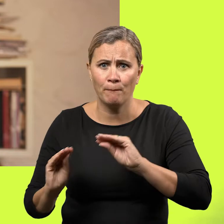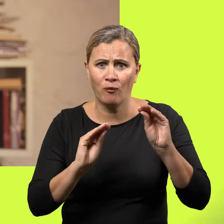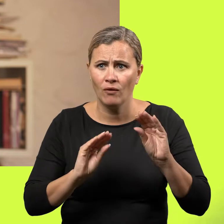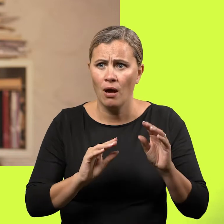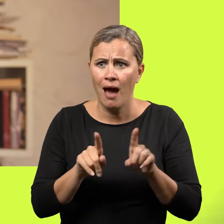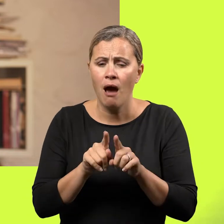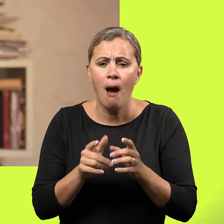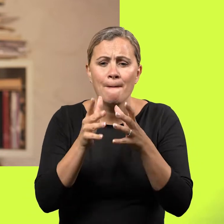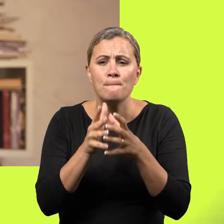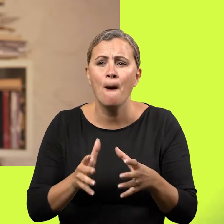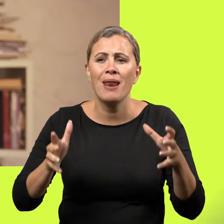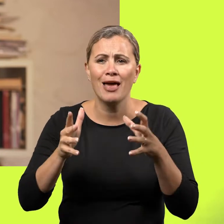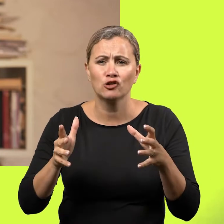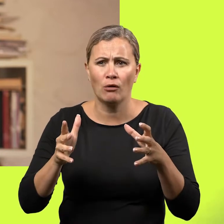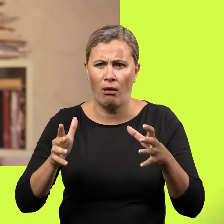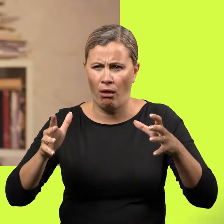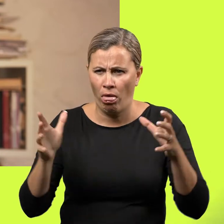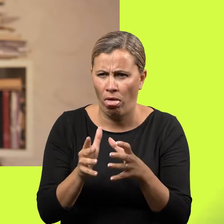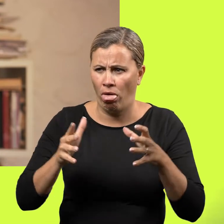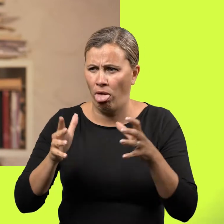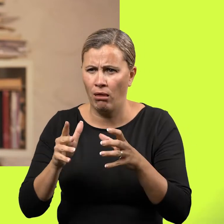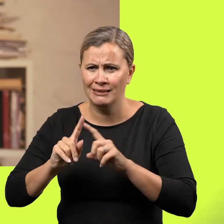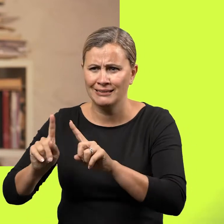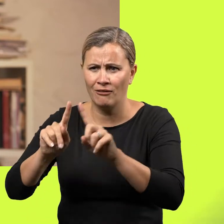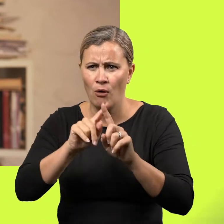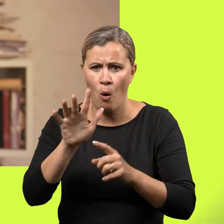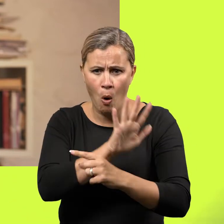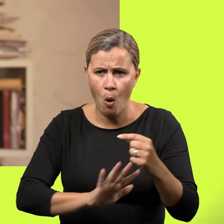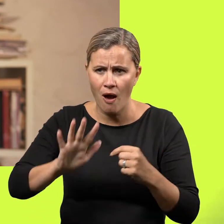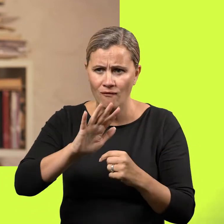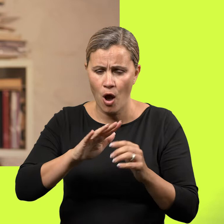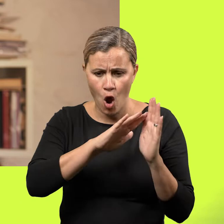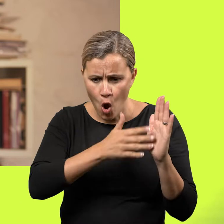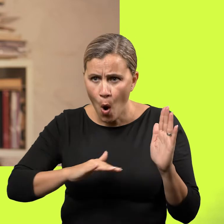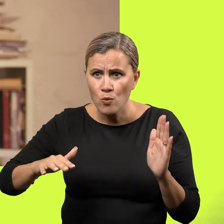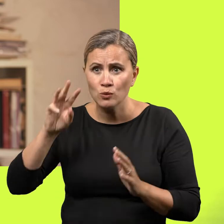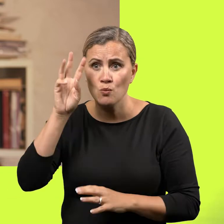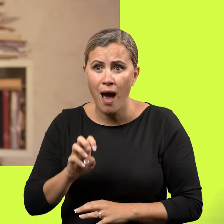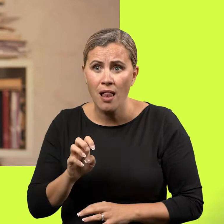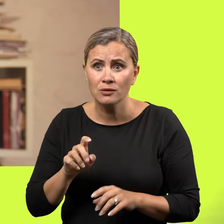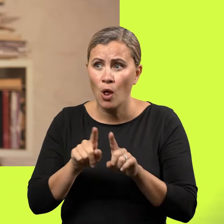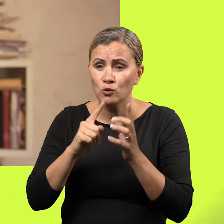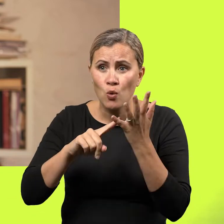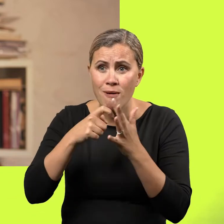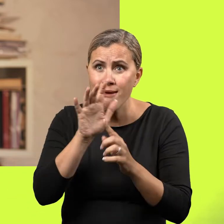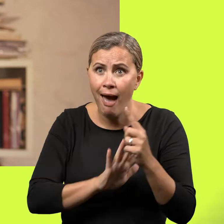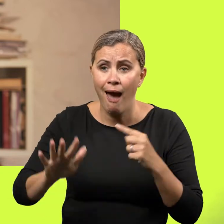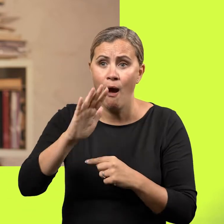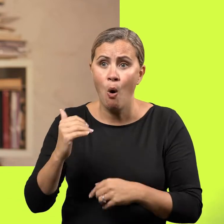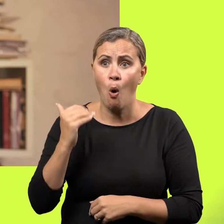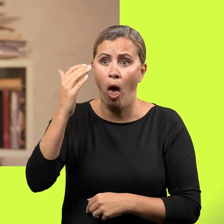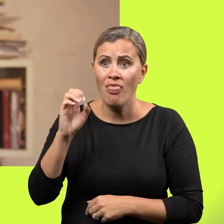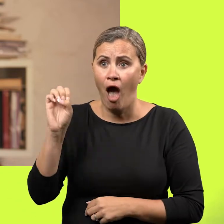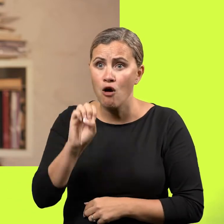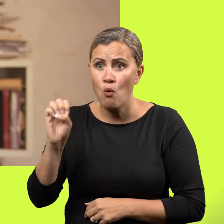migration and displacement of populations around coastal areas of Wales, across the UK, Northern Europe.